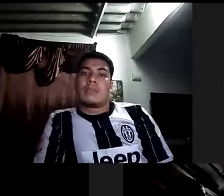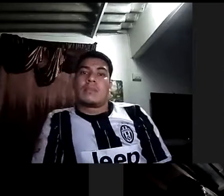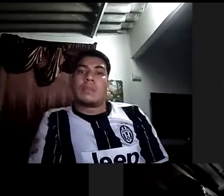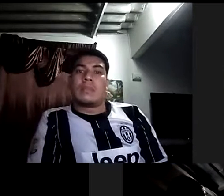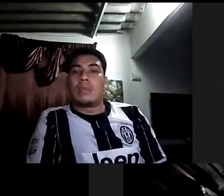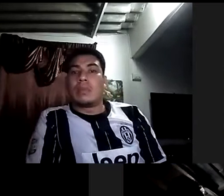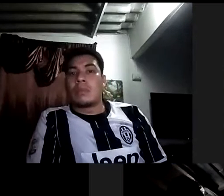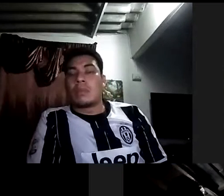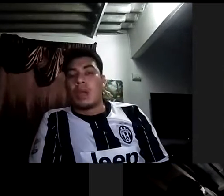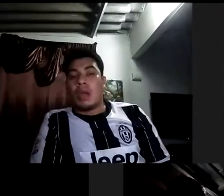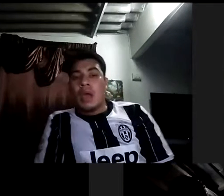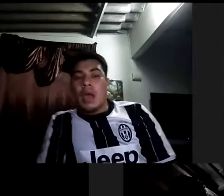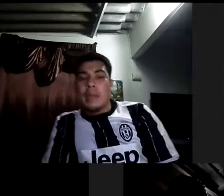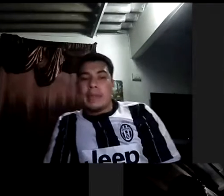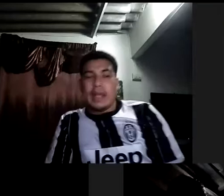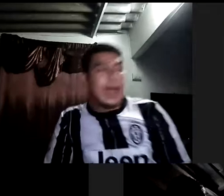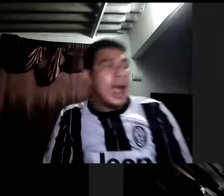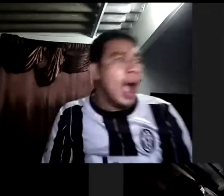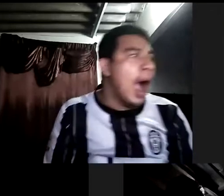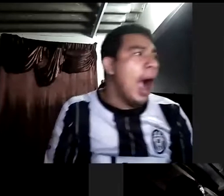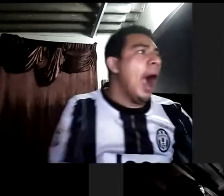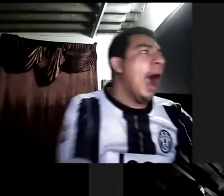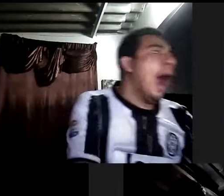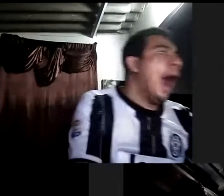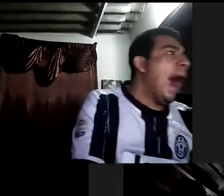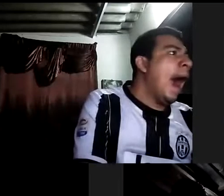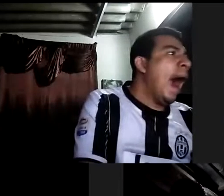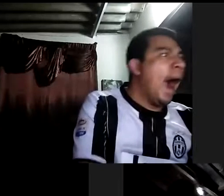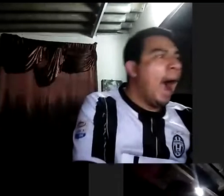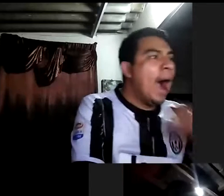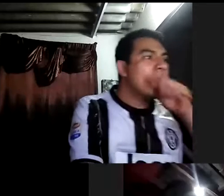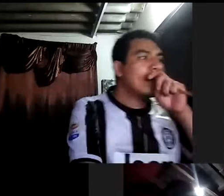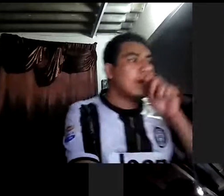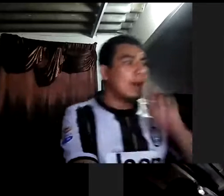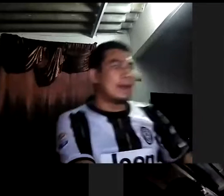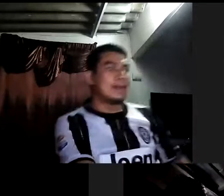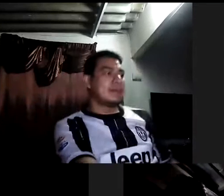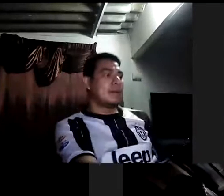Okay. Hi, Carlos. Hey, Peter. How are you?